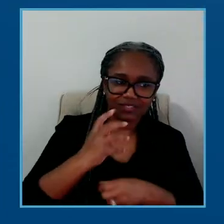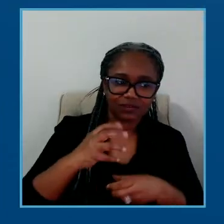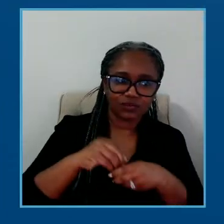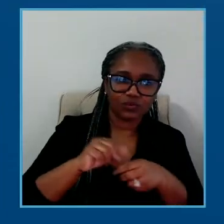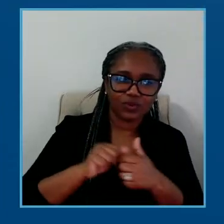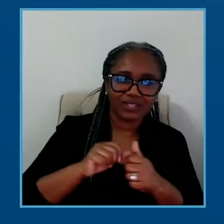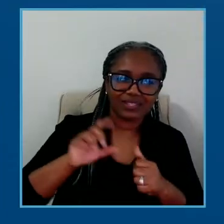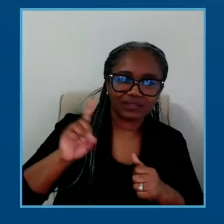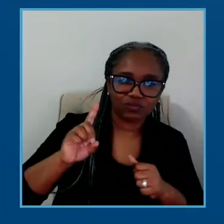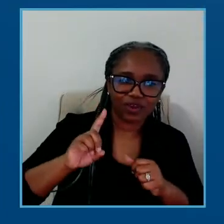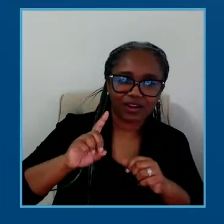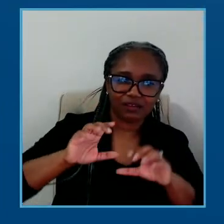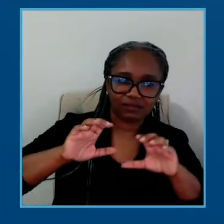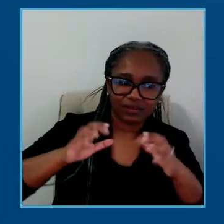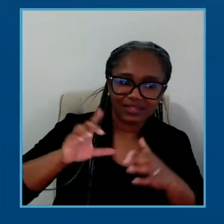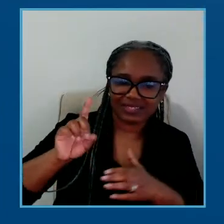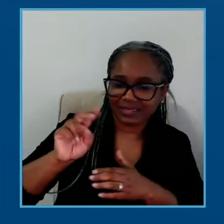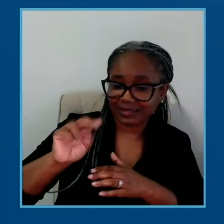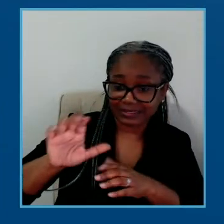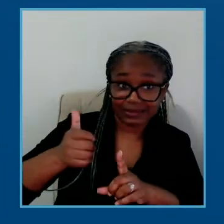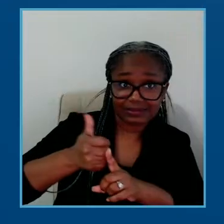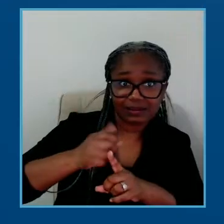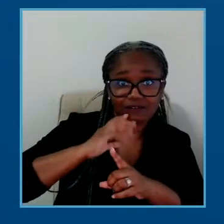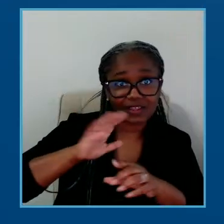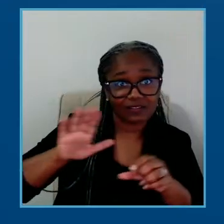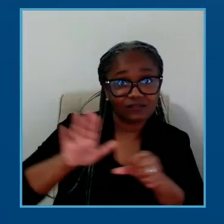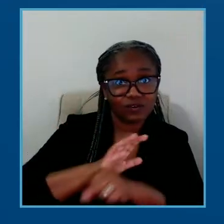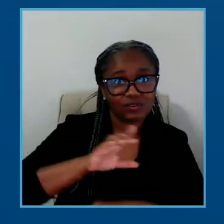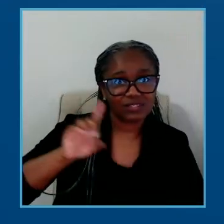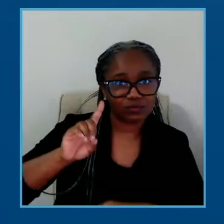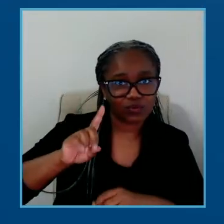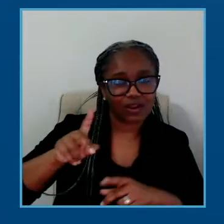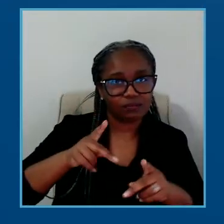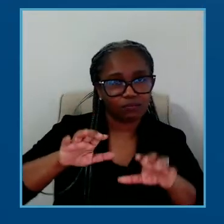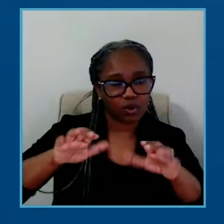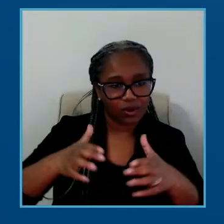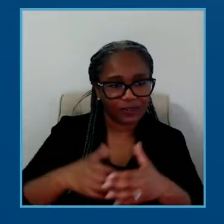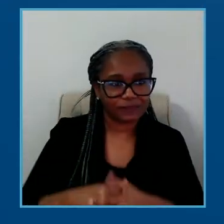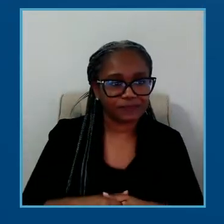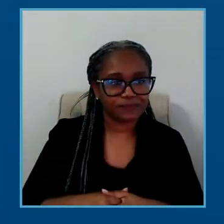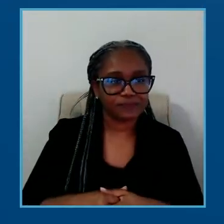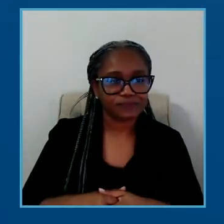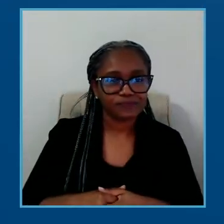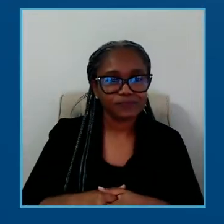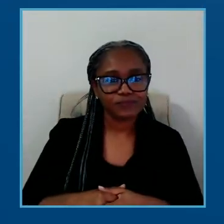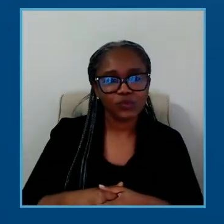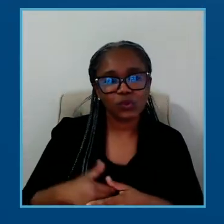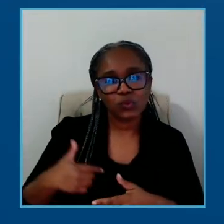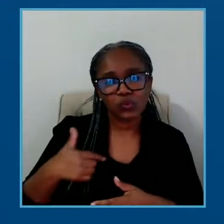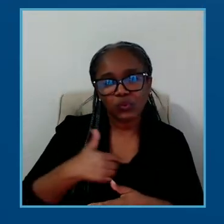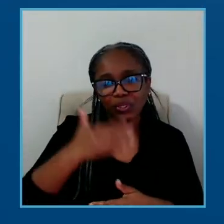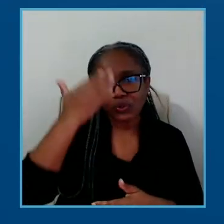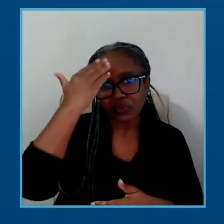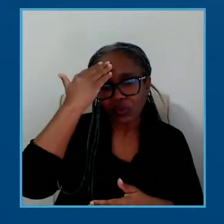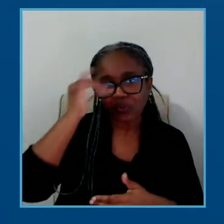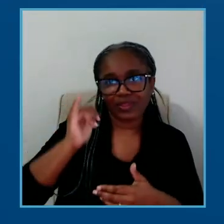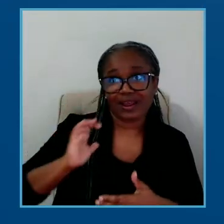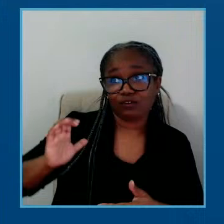as the chair has said and shown, that one of his top priorities